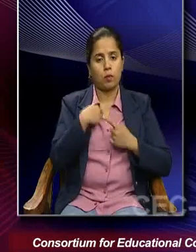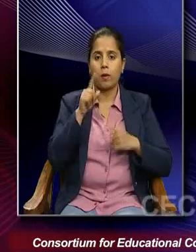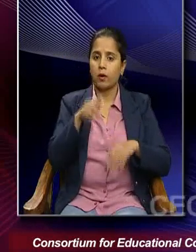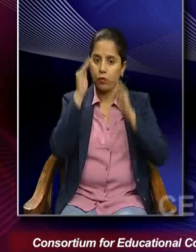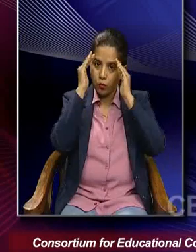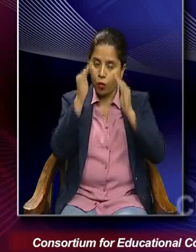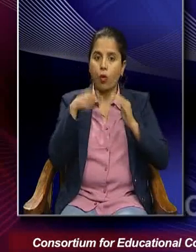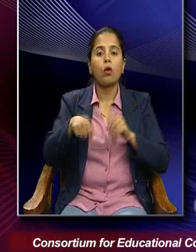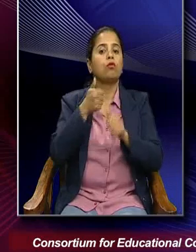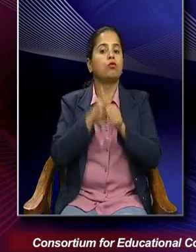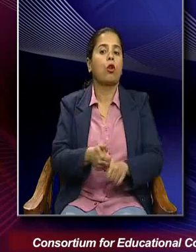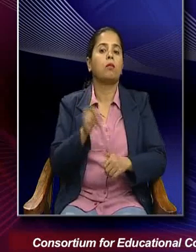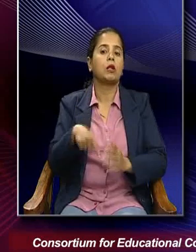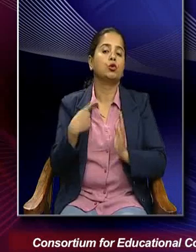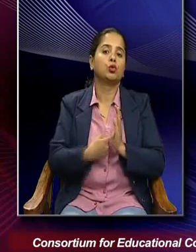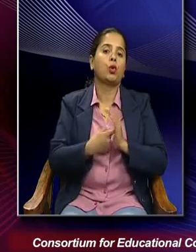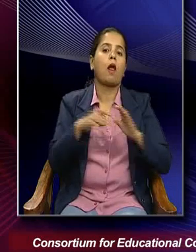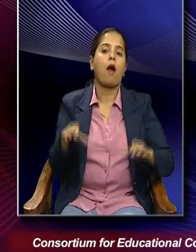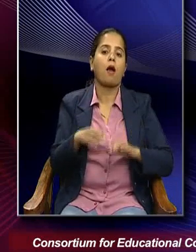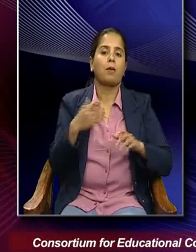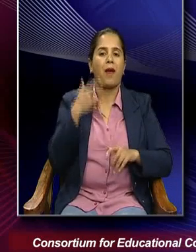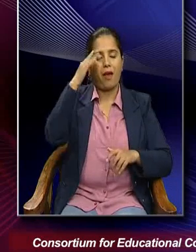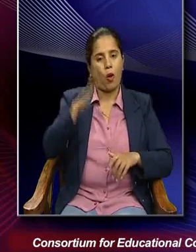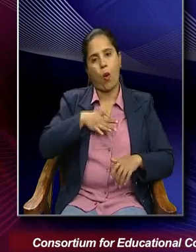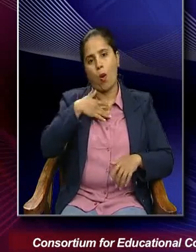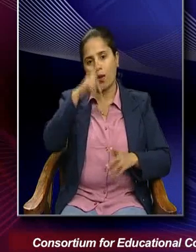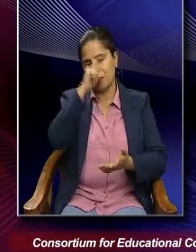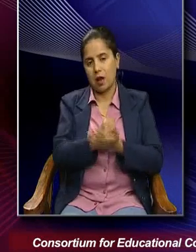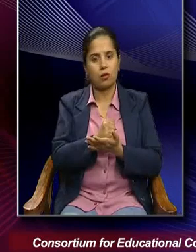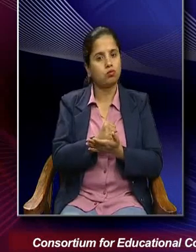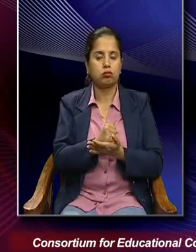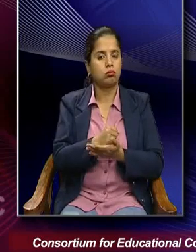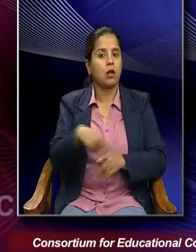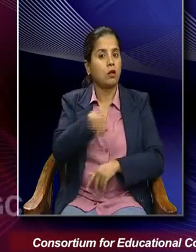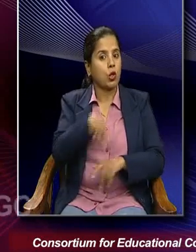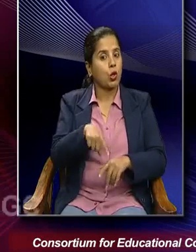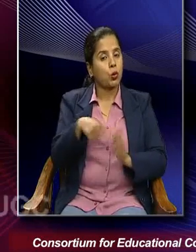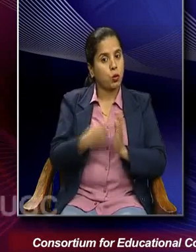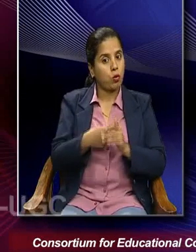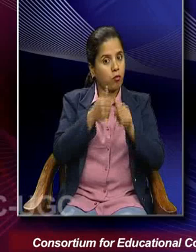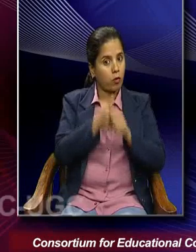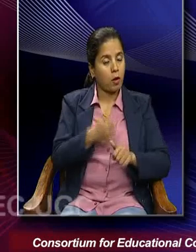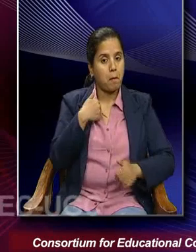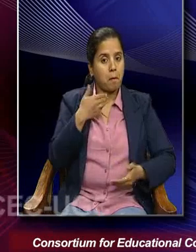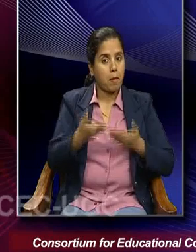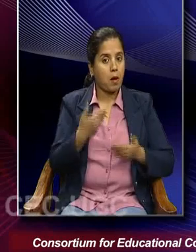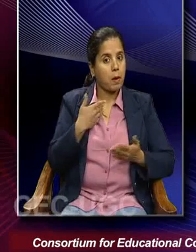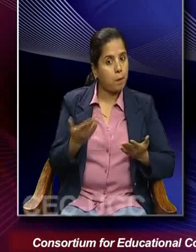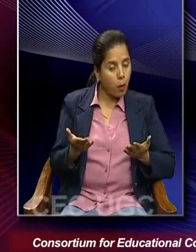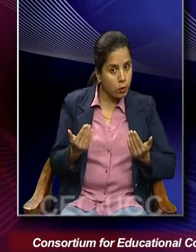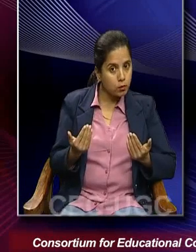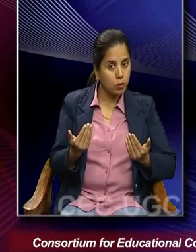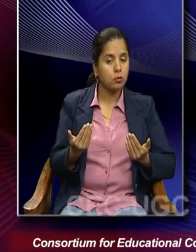the rules of the activity, and by following these rules, we either become